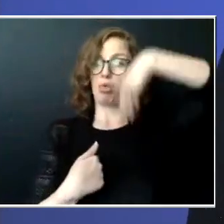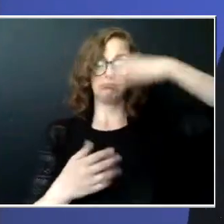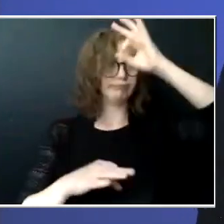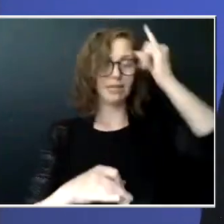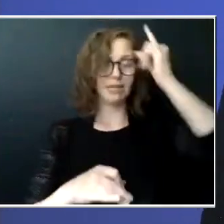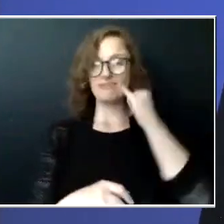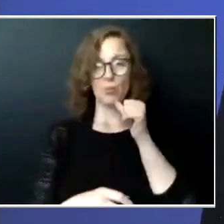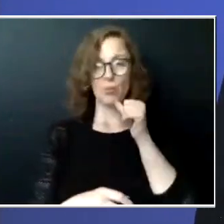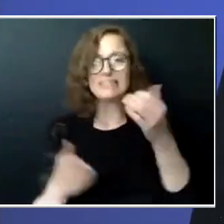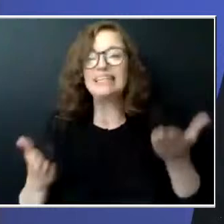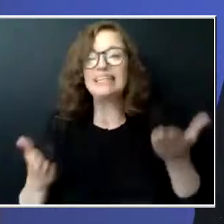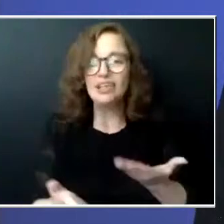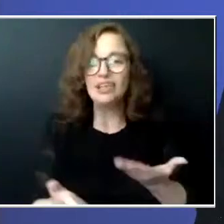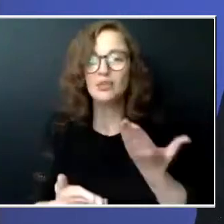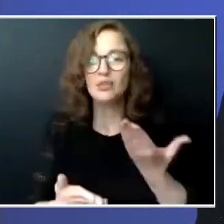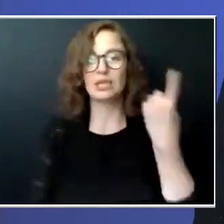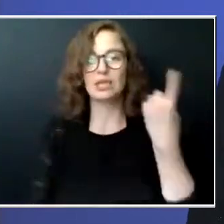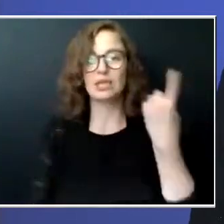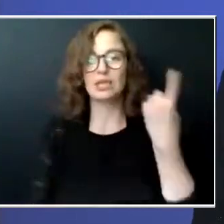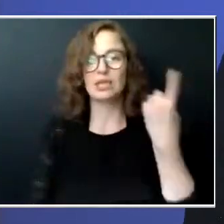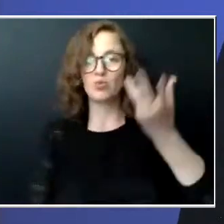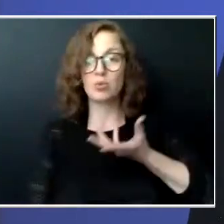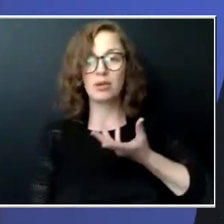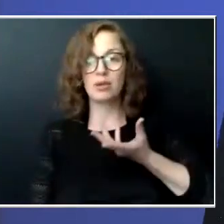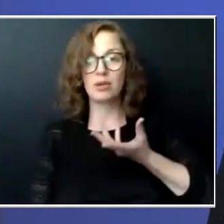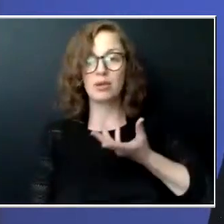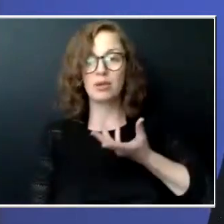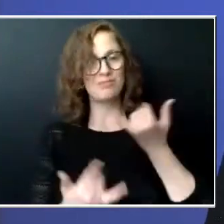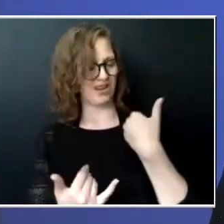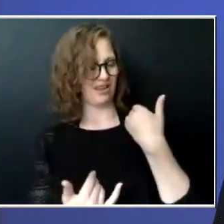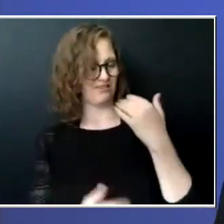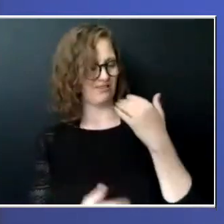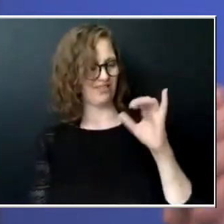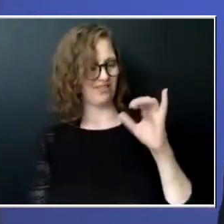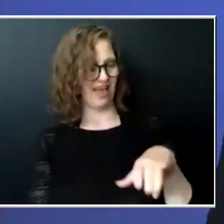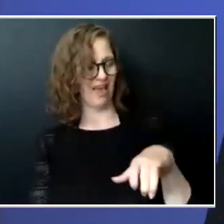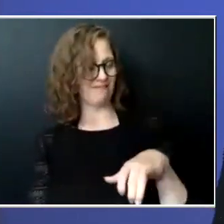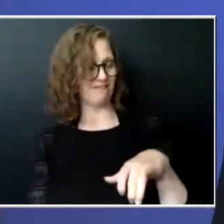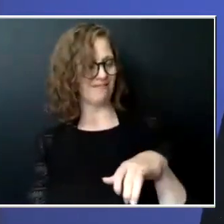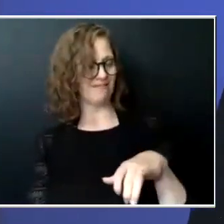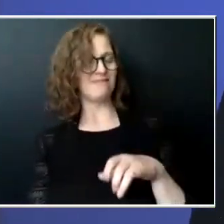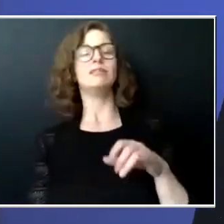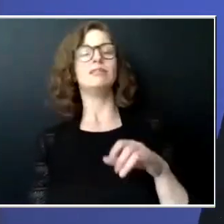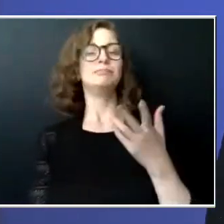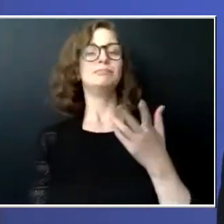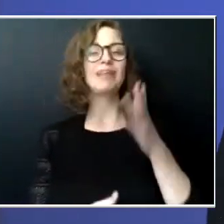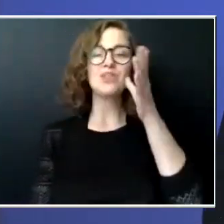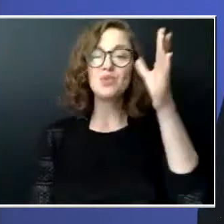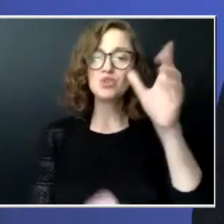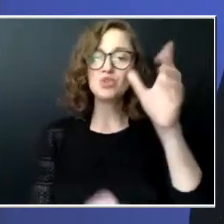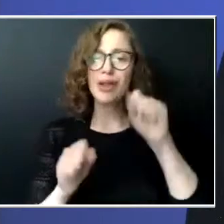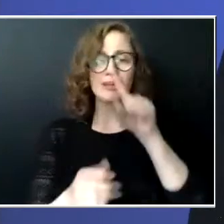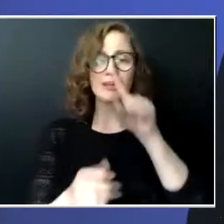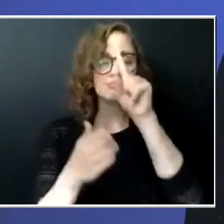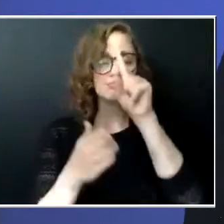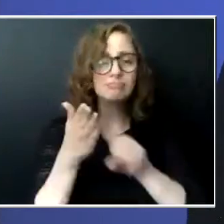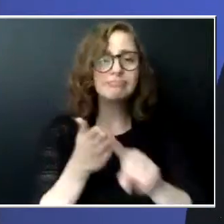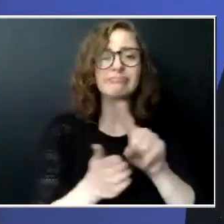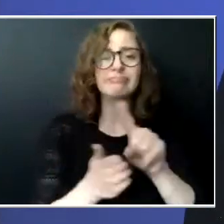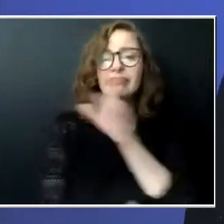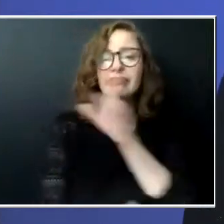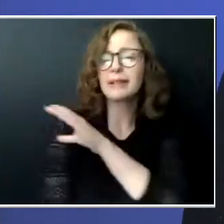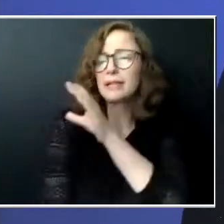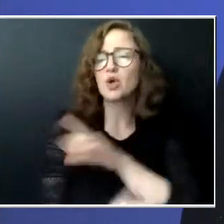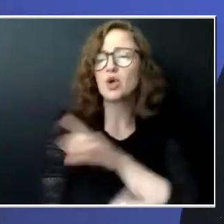But knowing that now, I'll know to research in the future for clinical trials all over the country, whatever. Just, I mean,